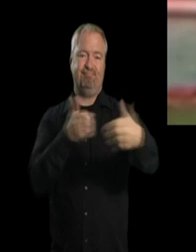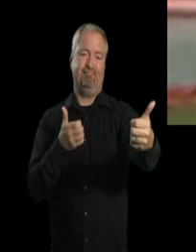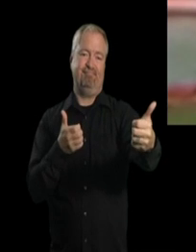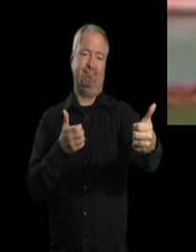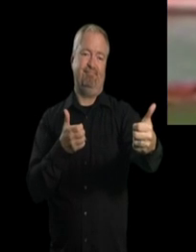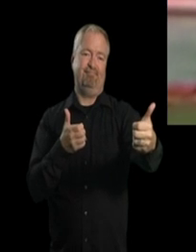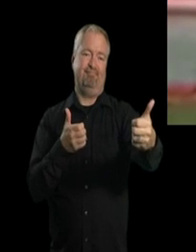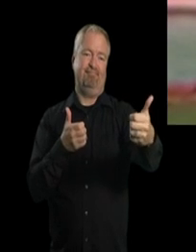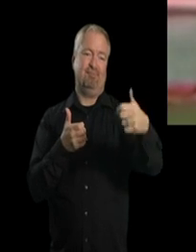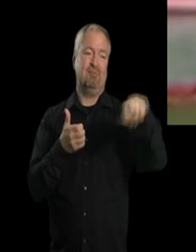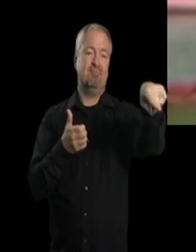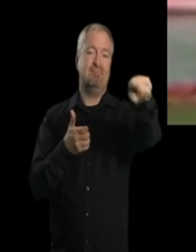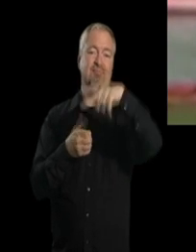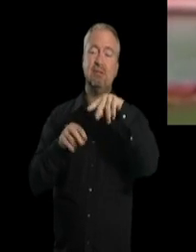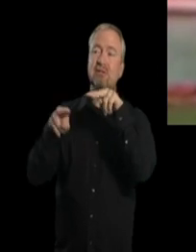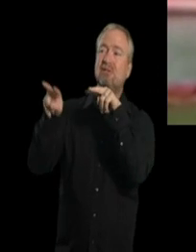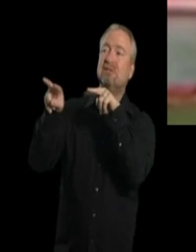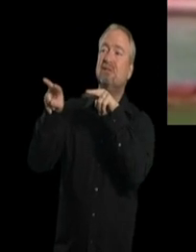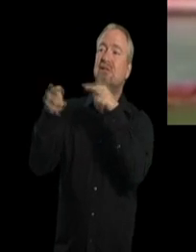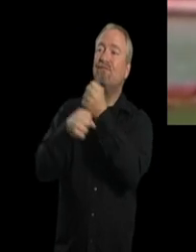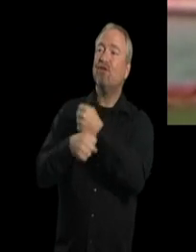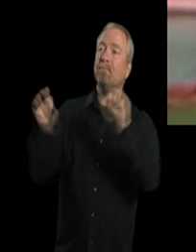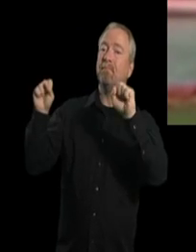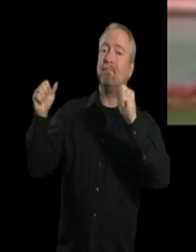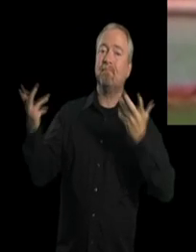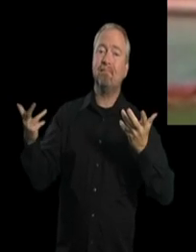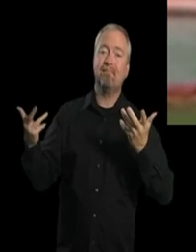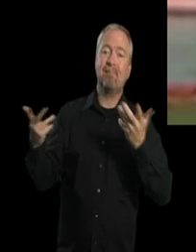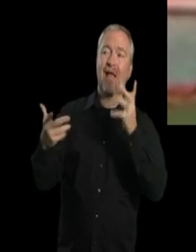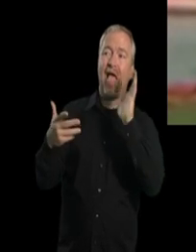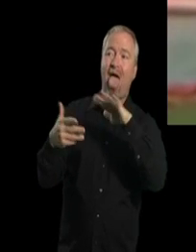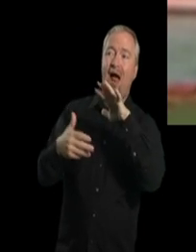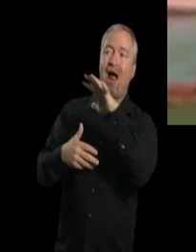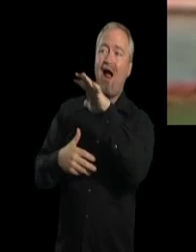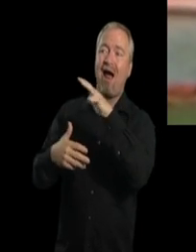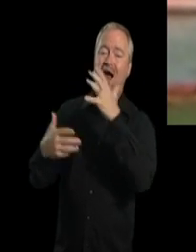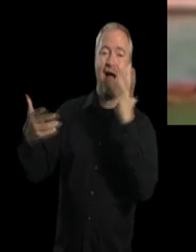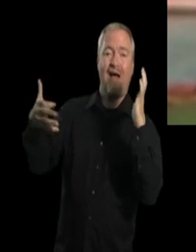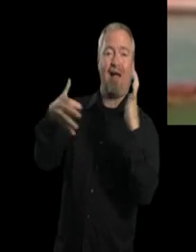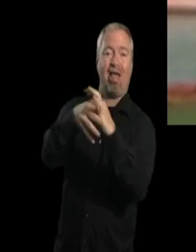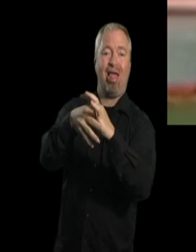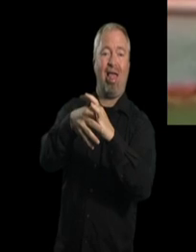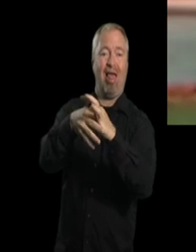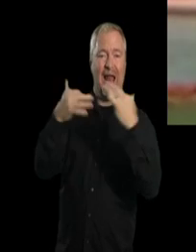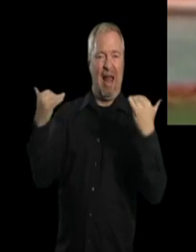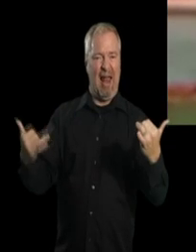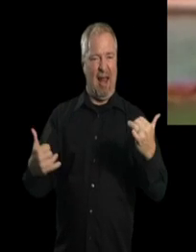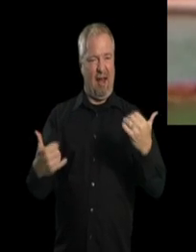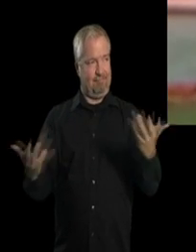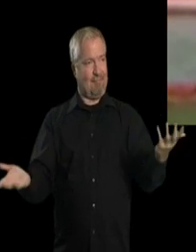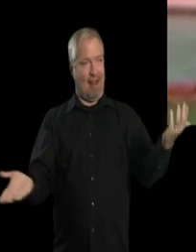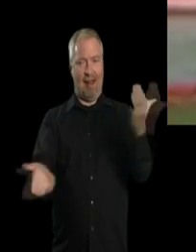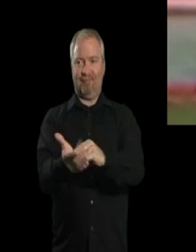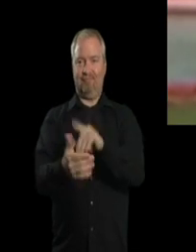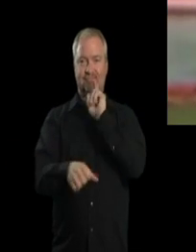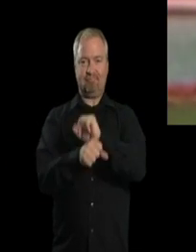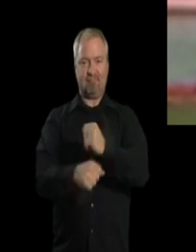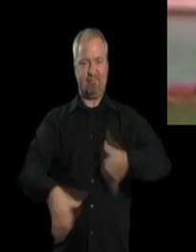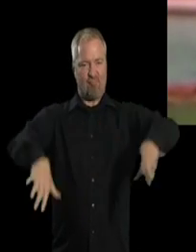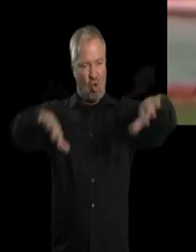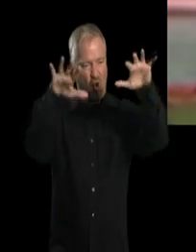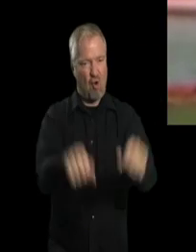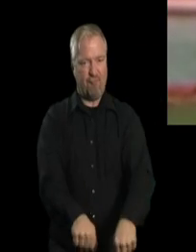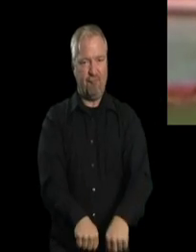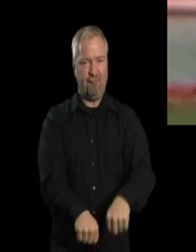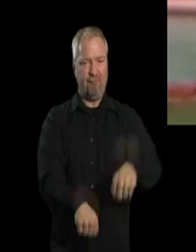separated Americans with disabilities from the freedom they could glimpse, but not grasp. And once again, we rejoice as this